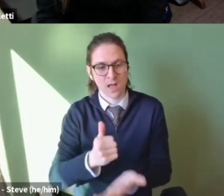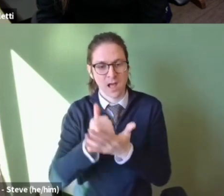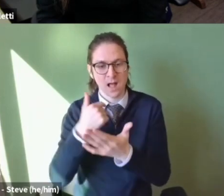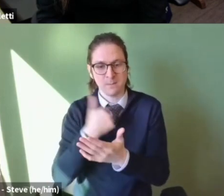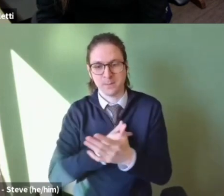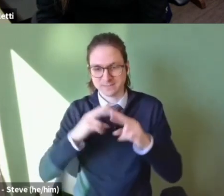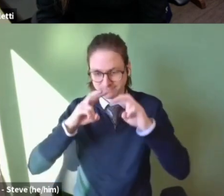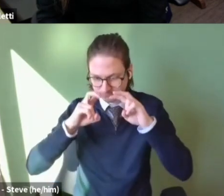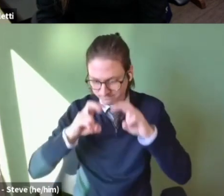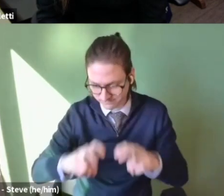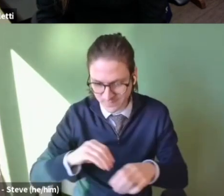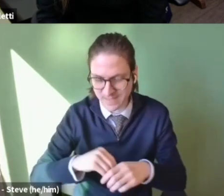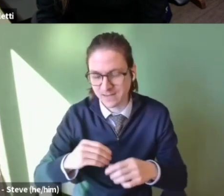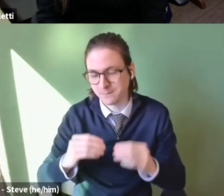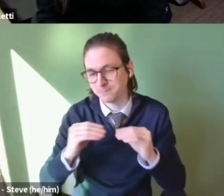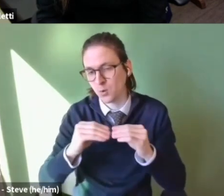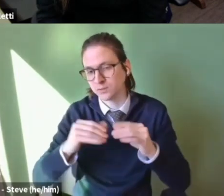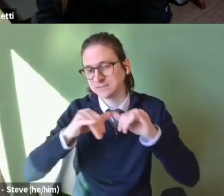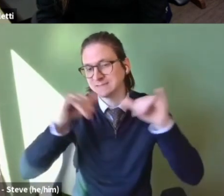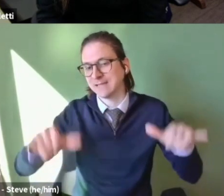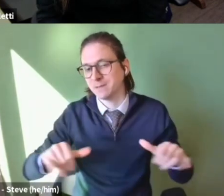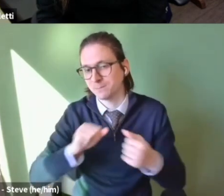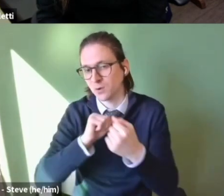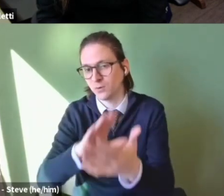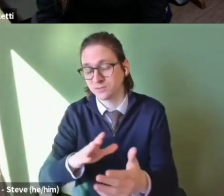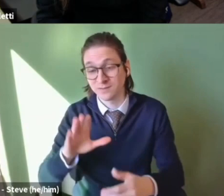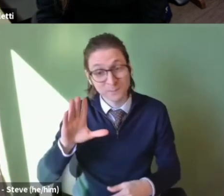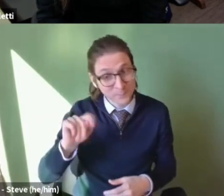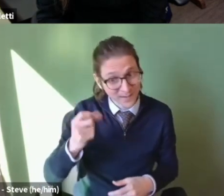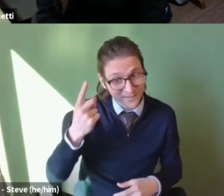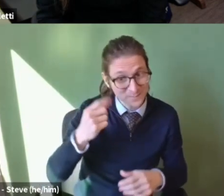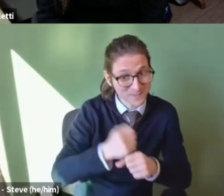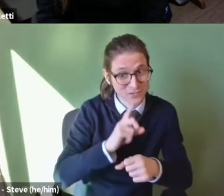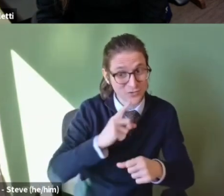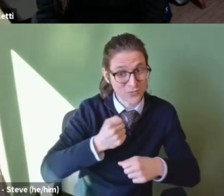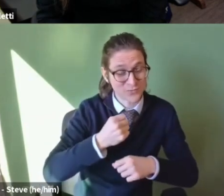but also be ready for a lot of pushback. Like we've had